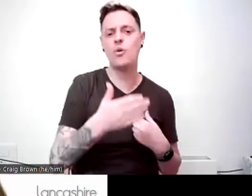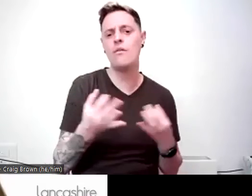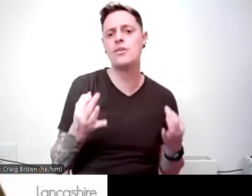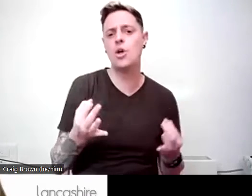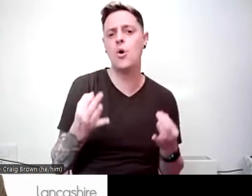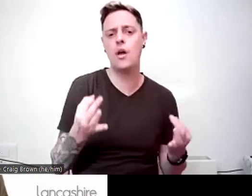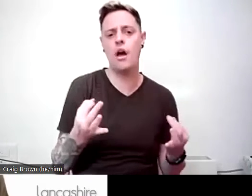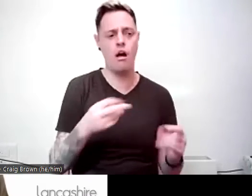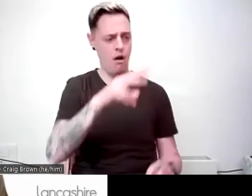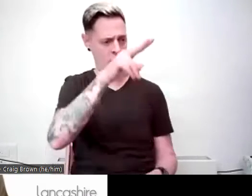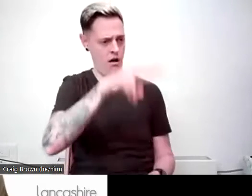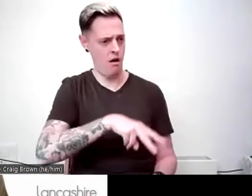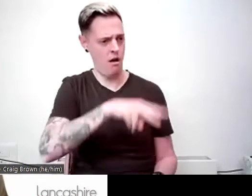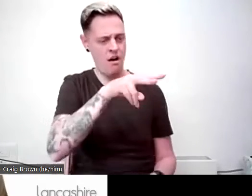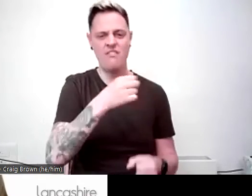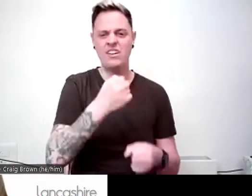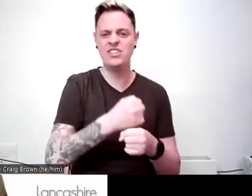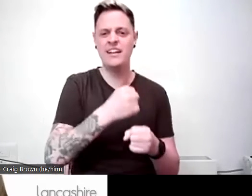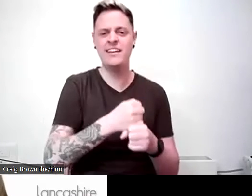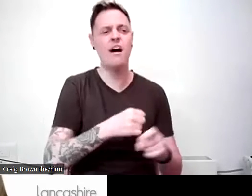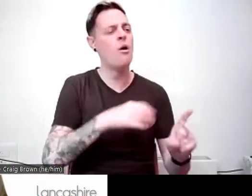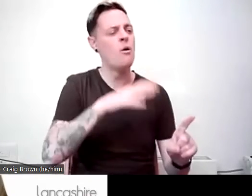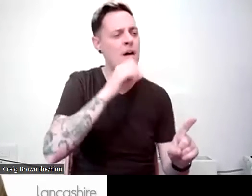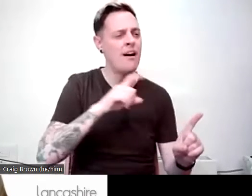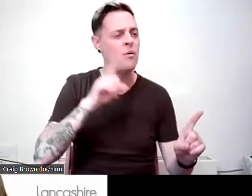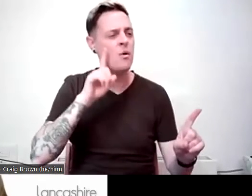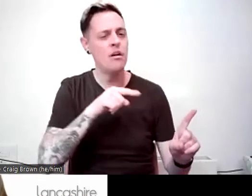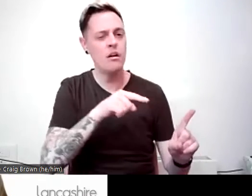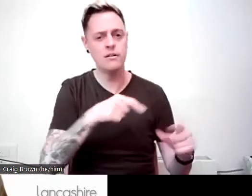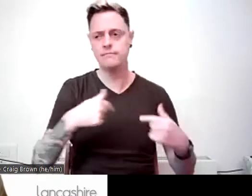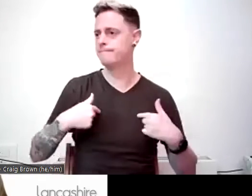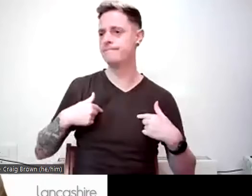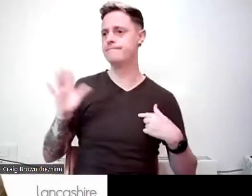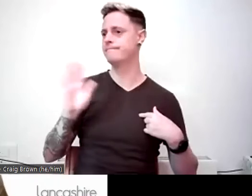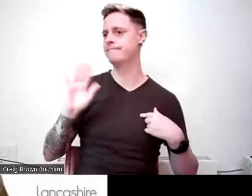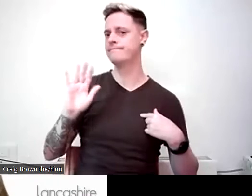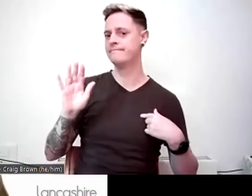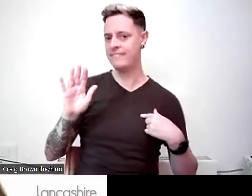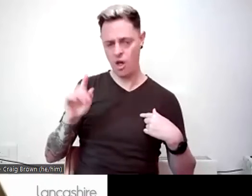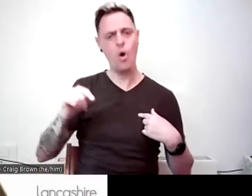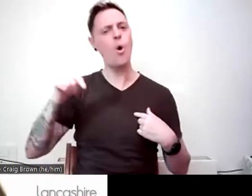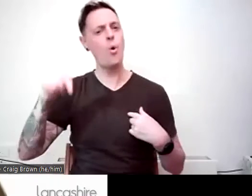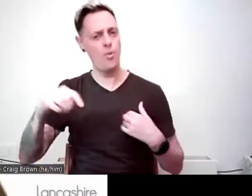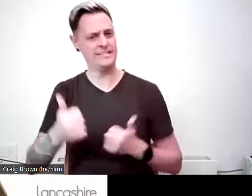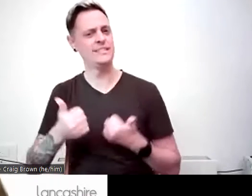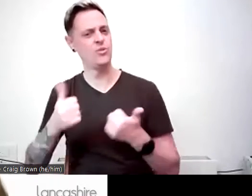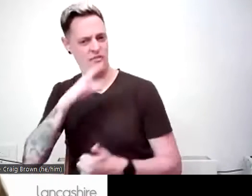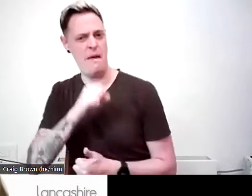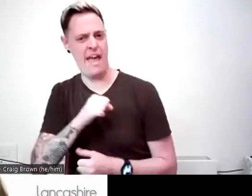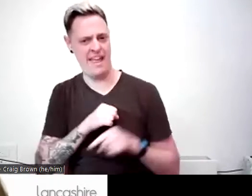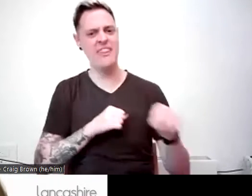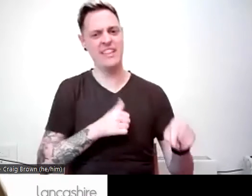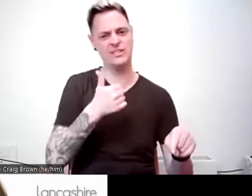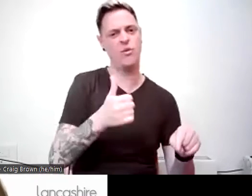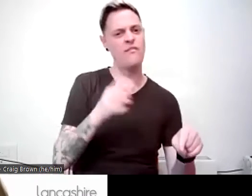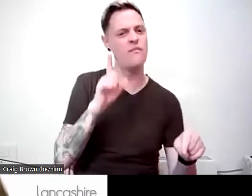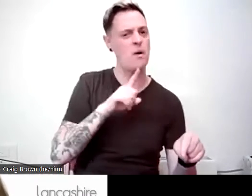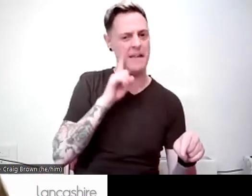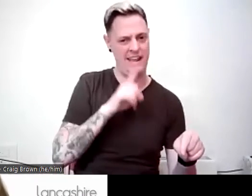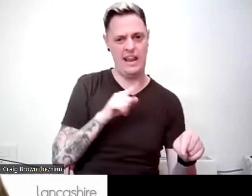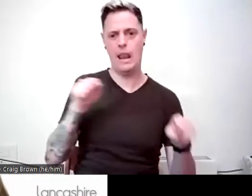class, people using gendered language, like, okay, this asana, this posture is really good for men, and this one's good for women, or